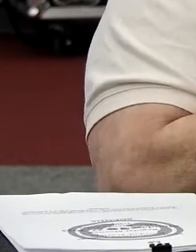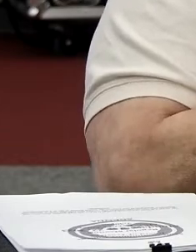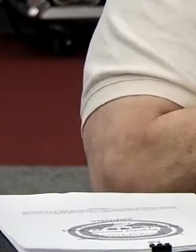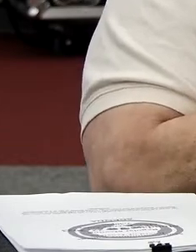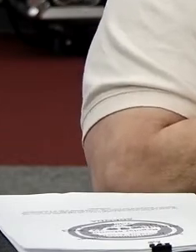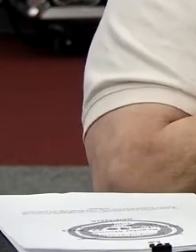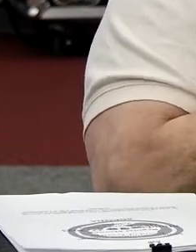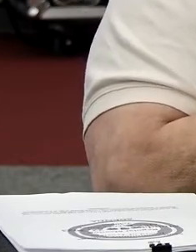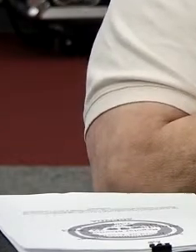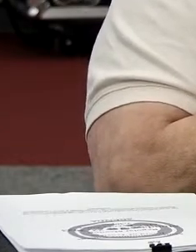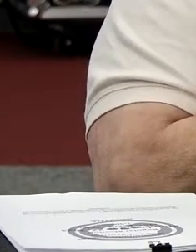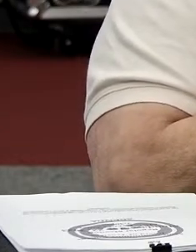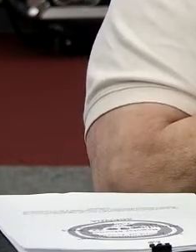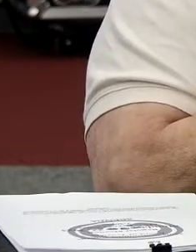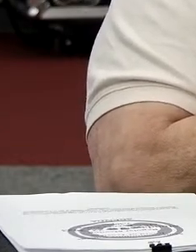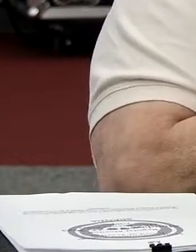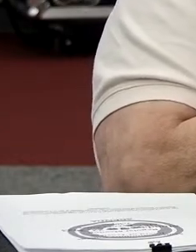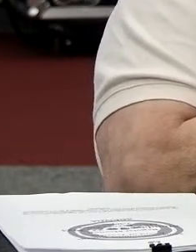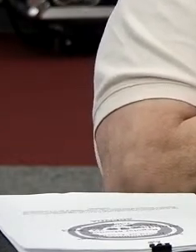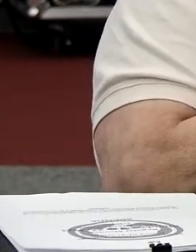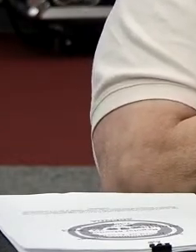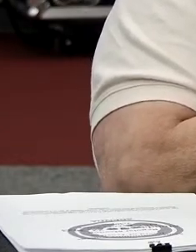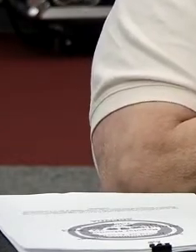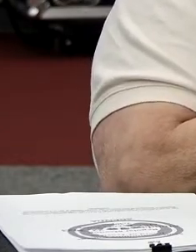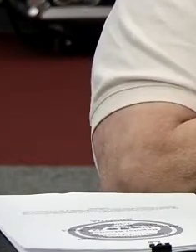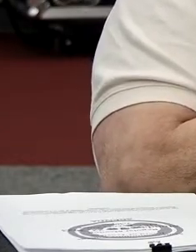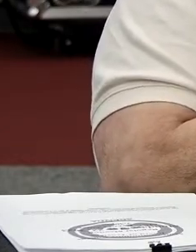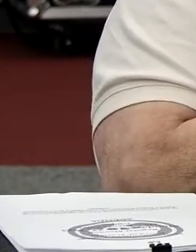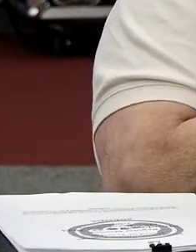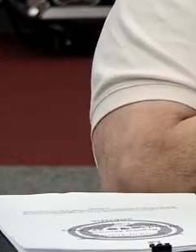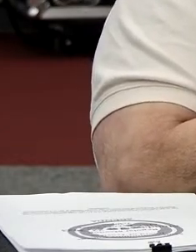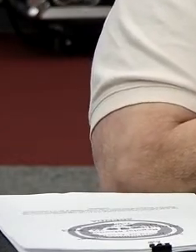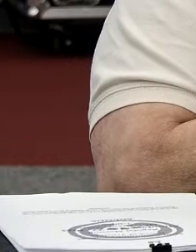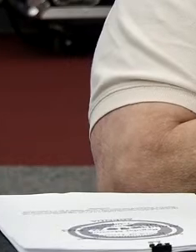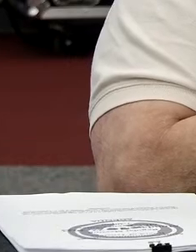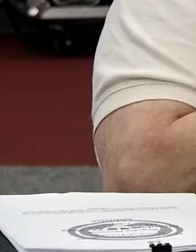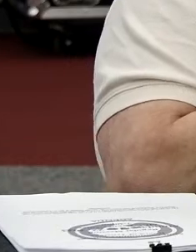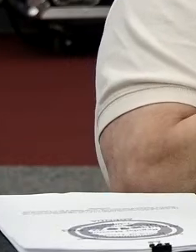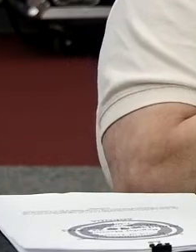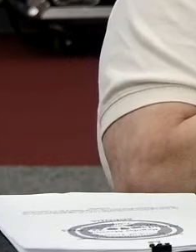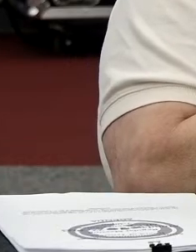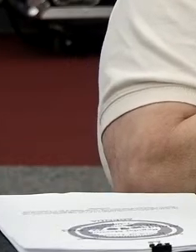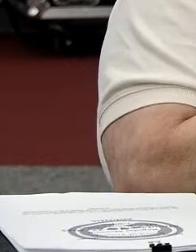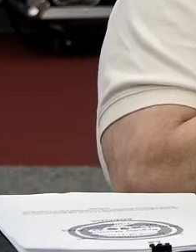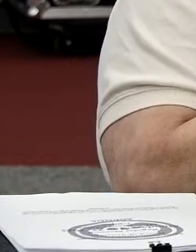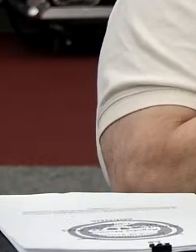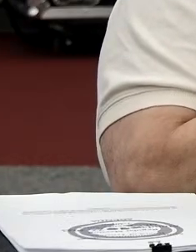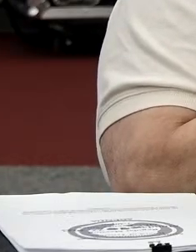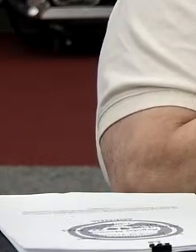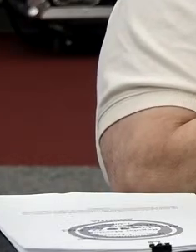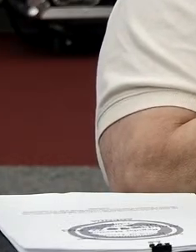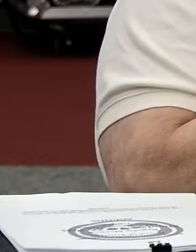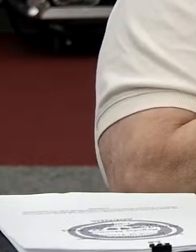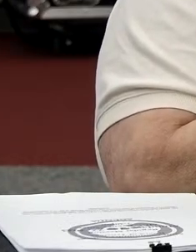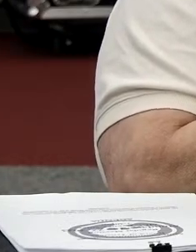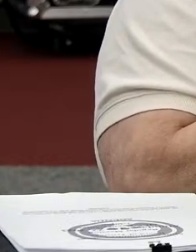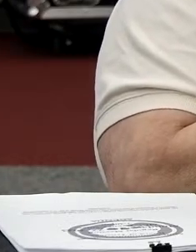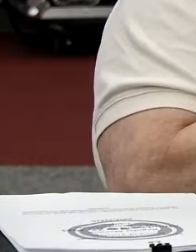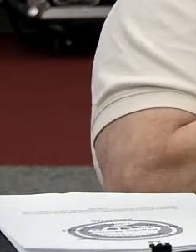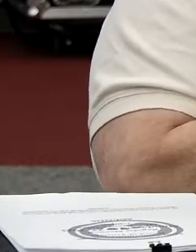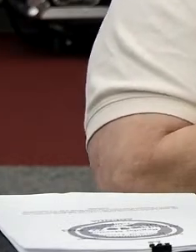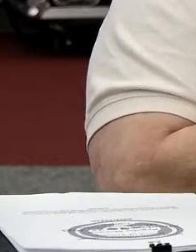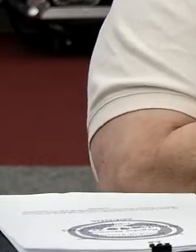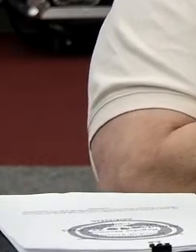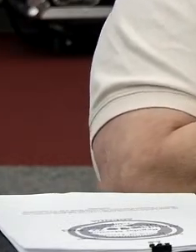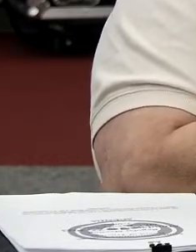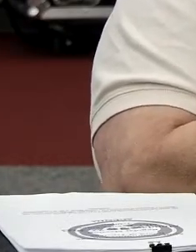have represented a member of this board during, say, the previous 5 years. And